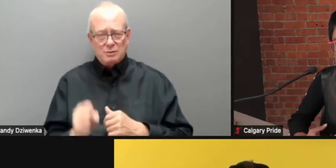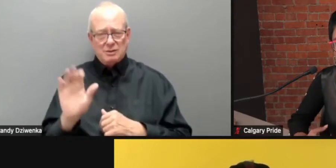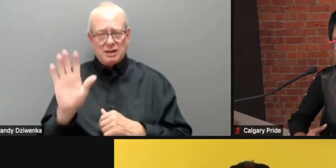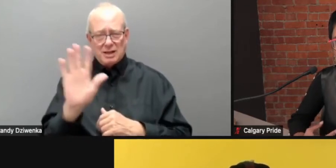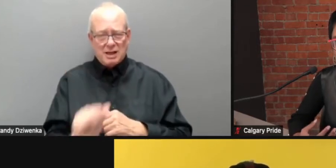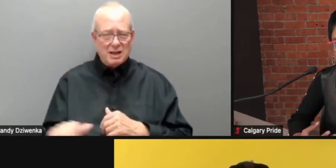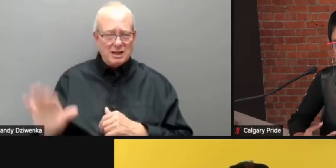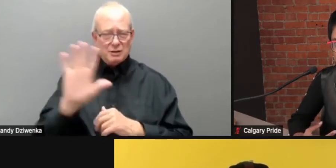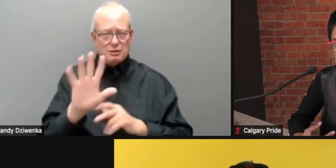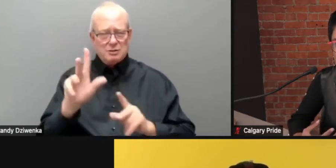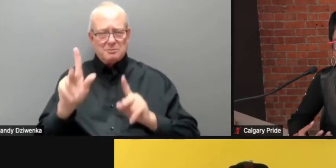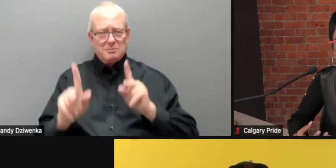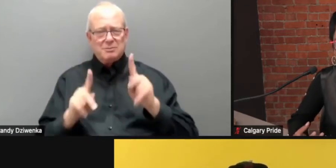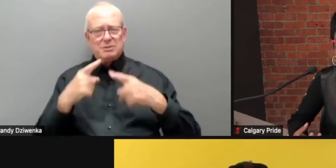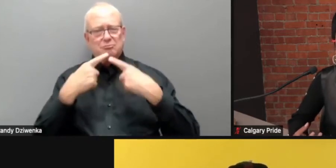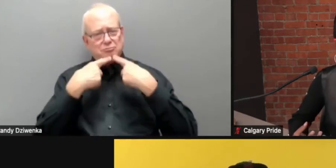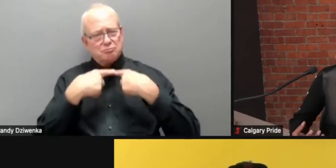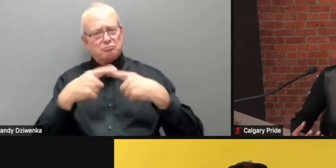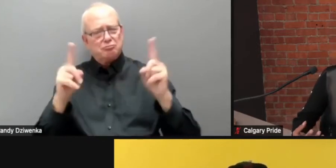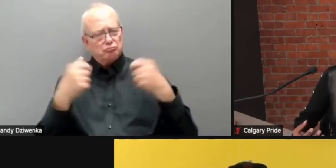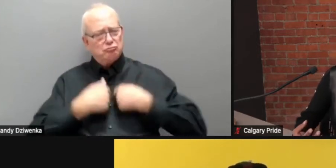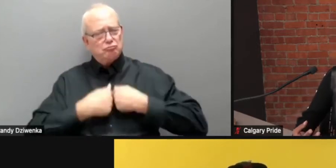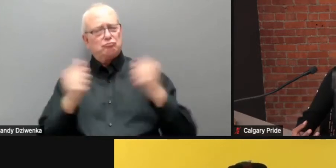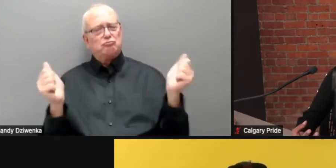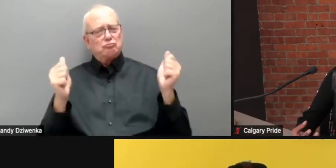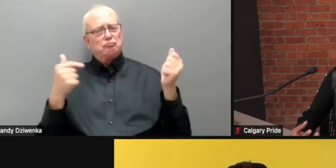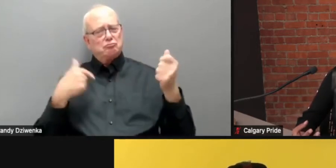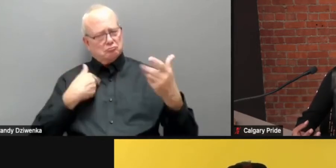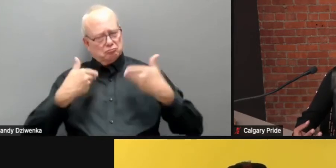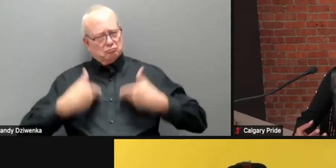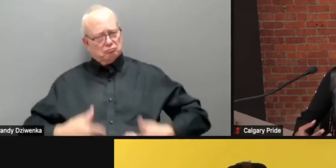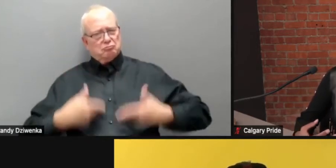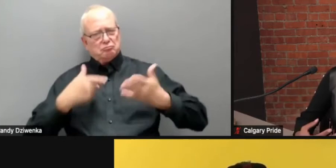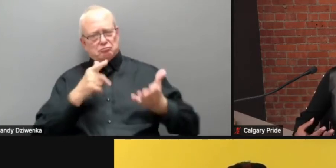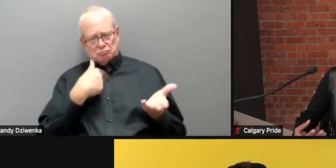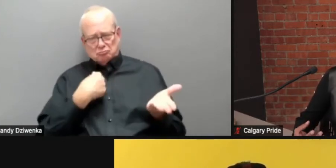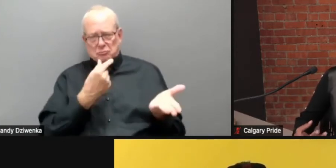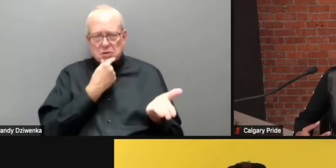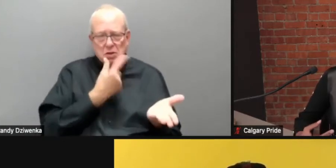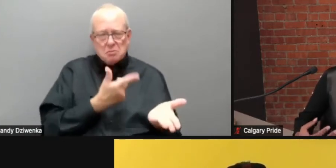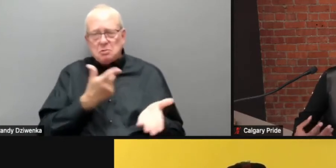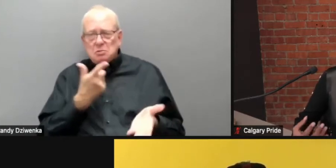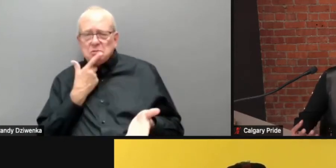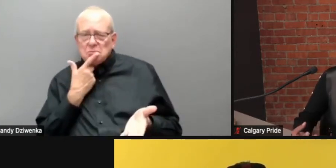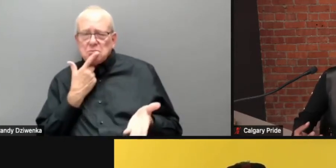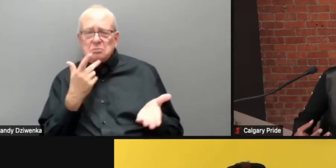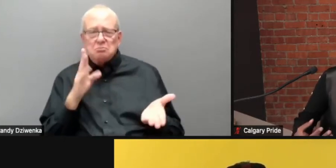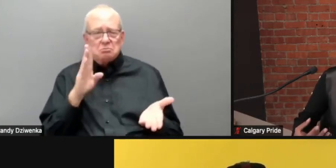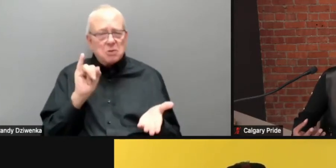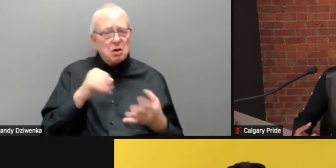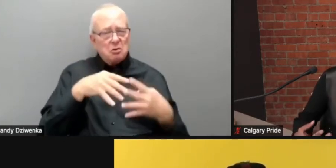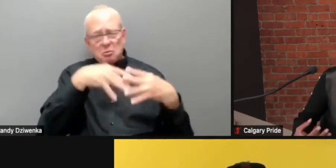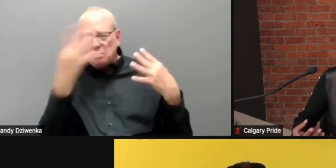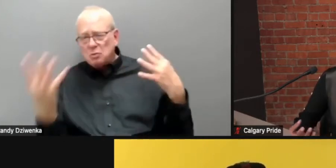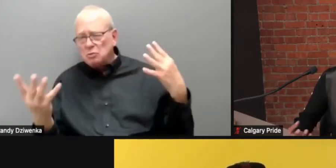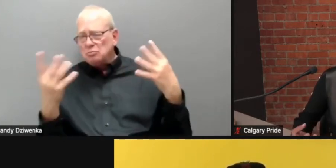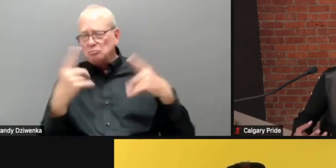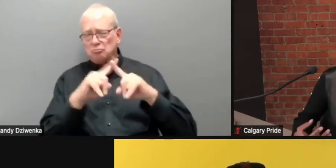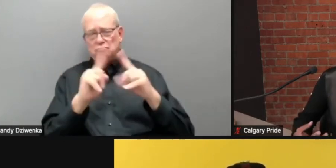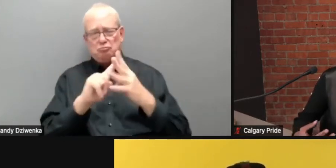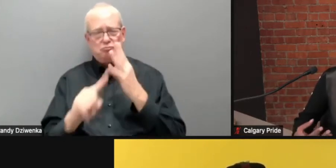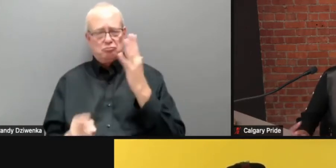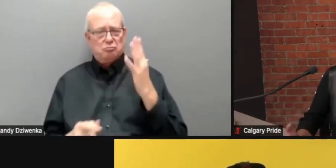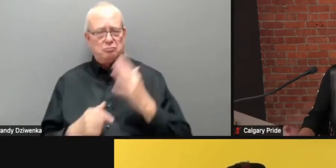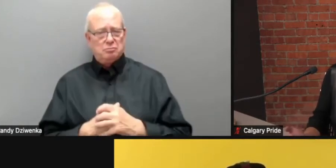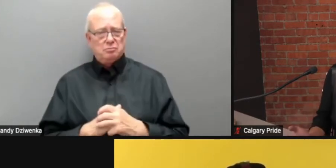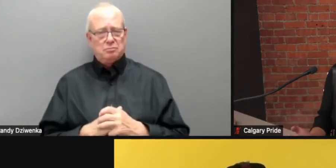of the ruling, the landmark ruling that happened in India, as well as the idea that a lot of the belief systems and the culture